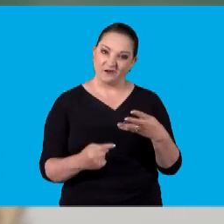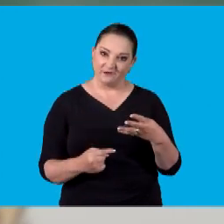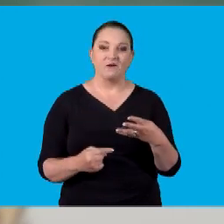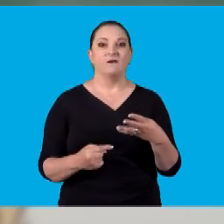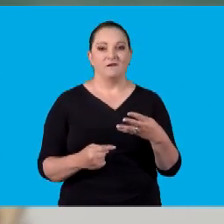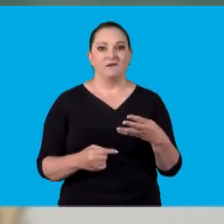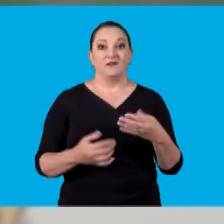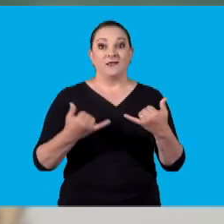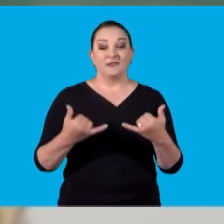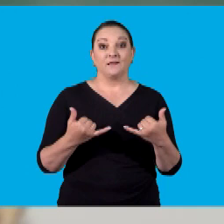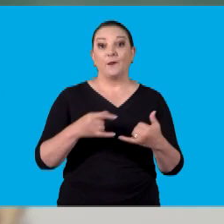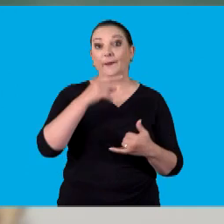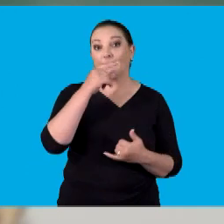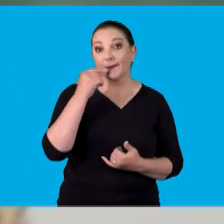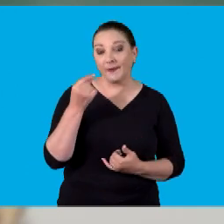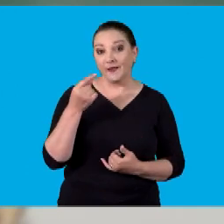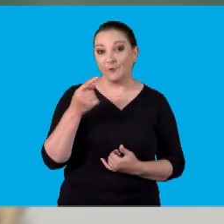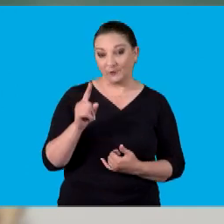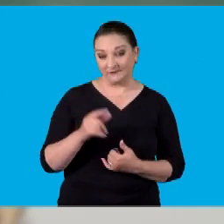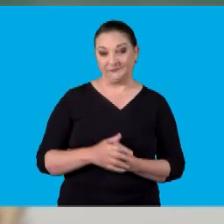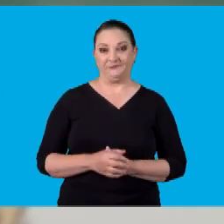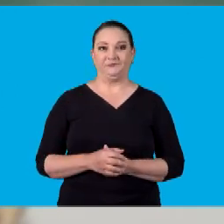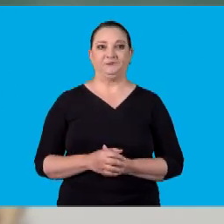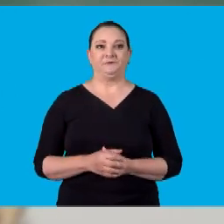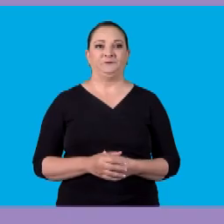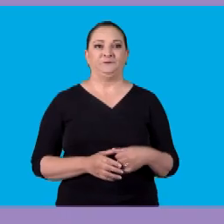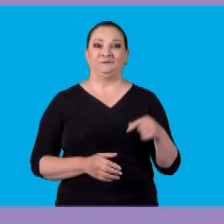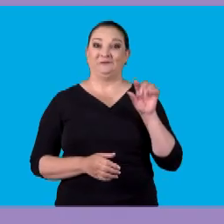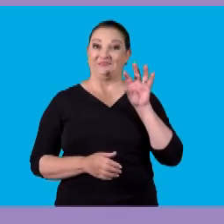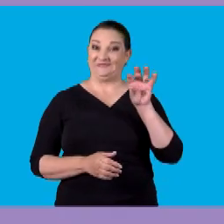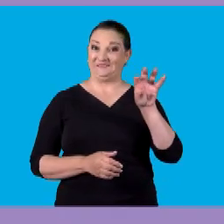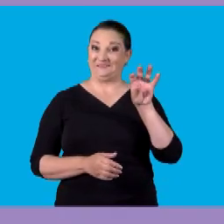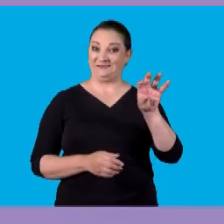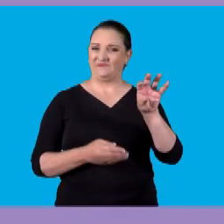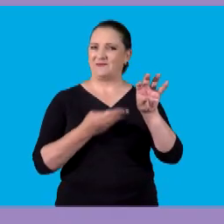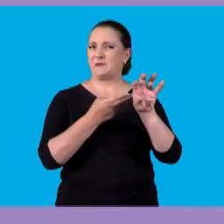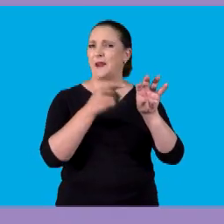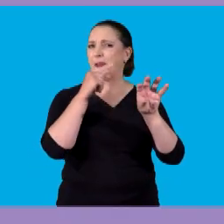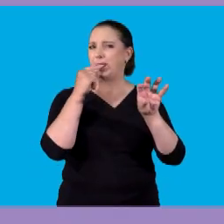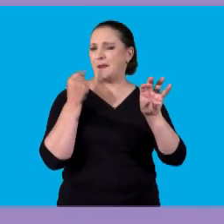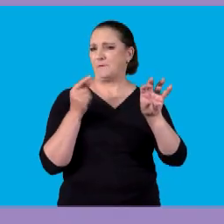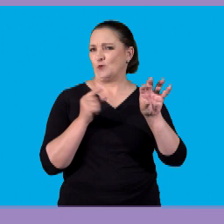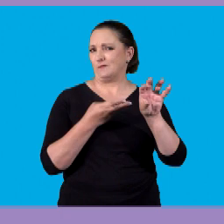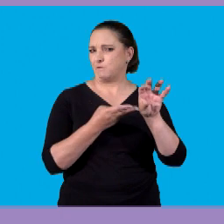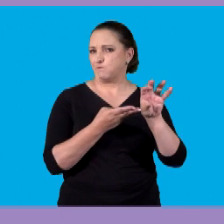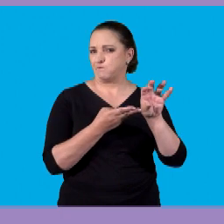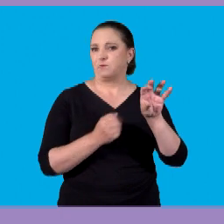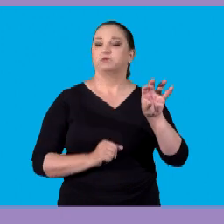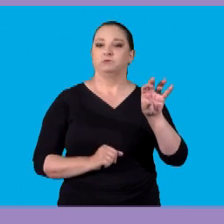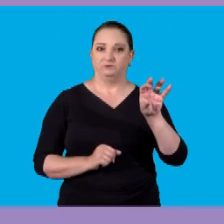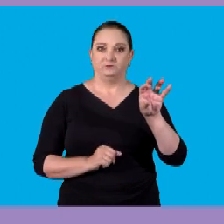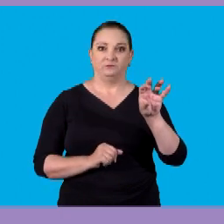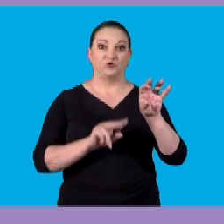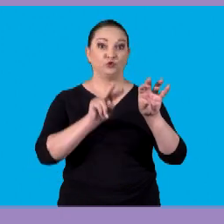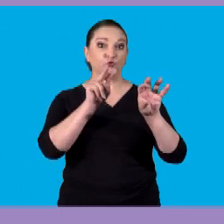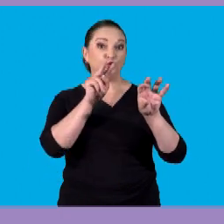going to be required to name the following quadrilaterals. Now, how are we going to name these quadrilaterals? We are